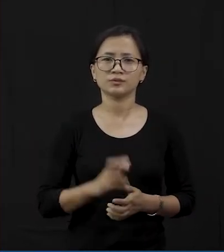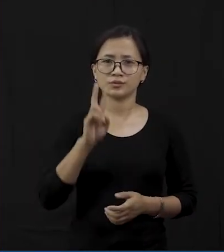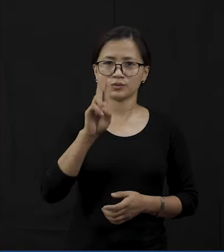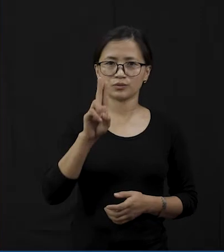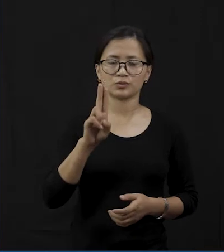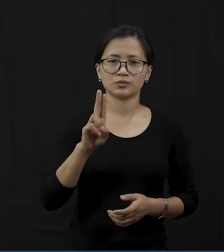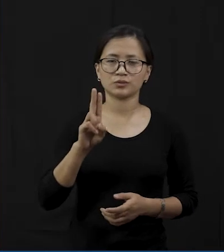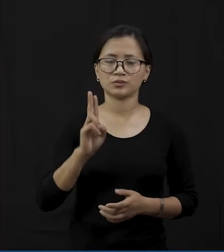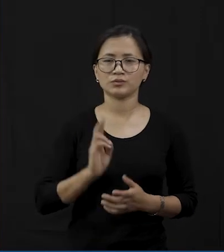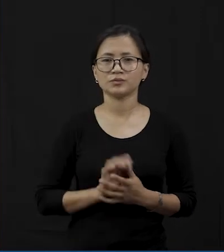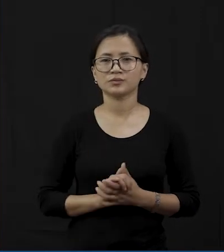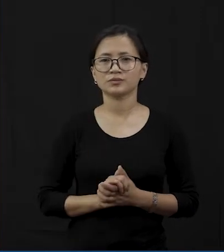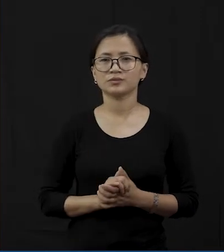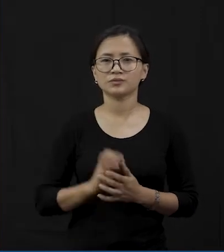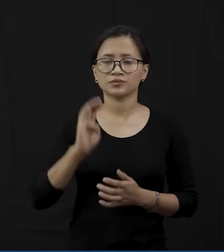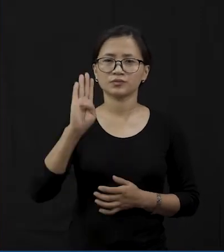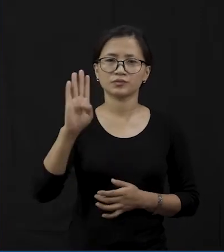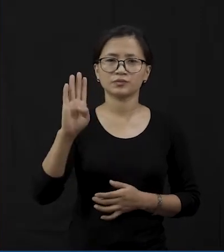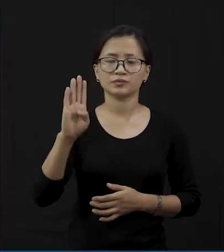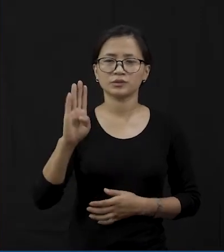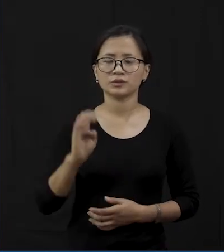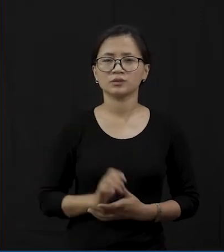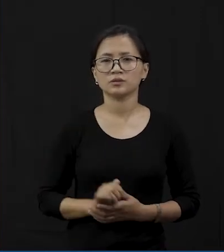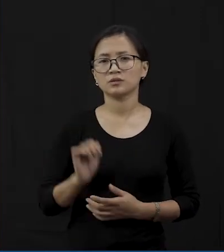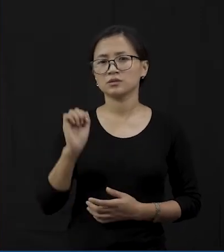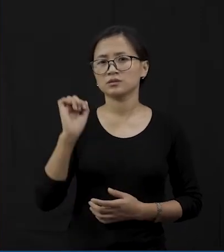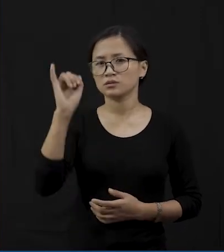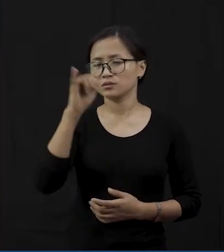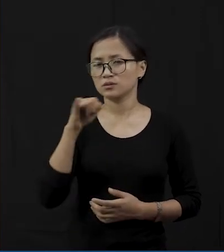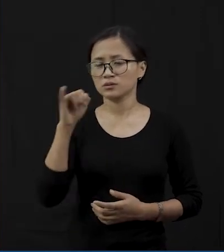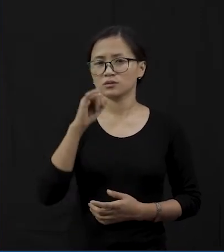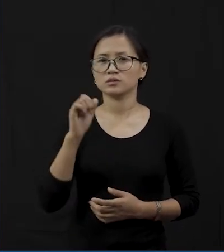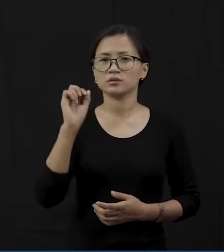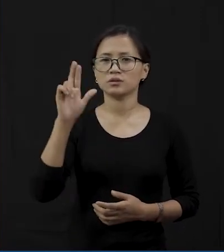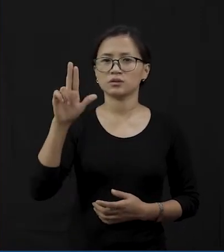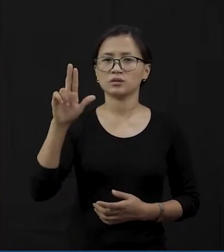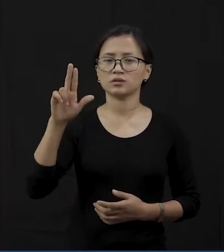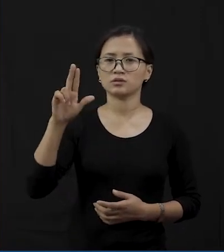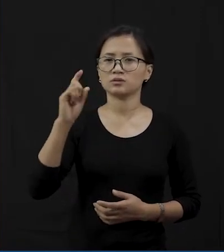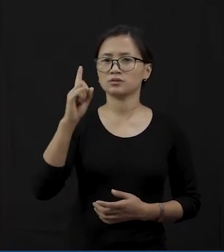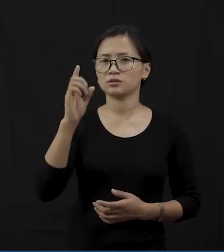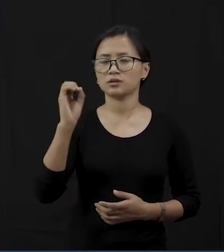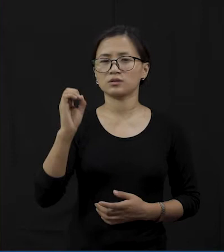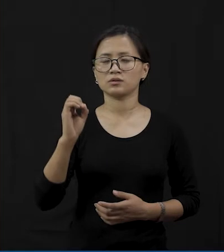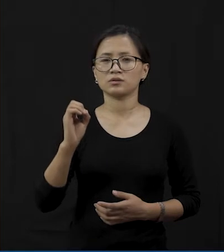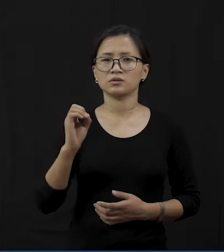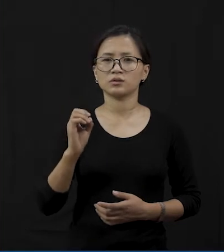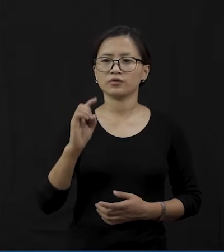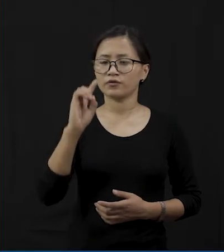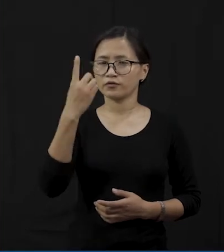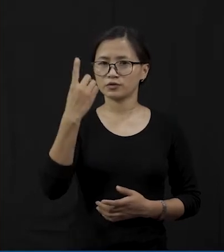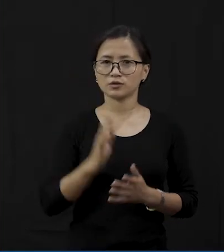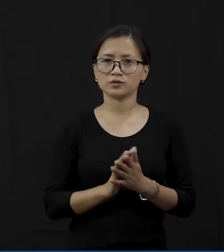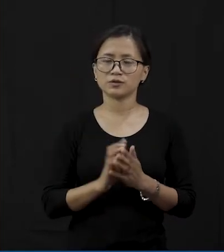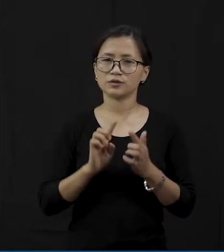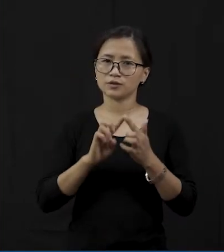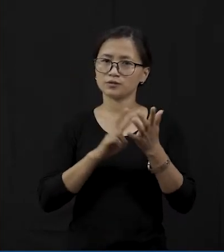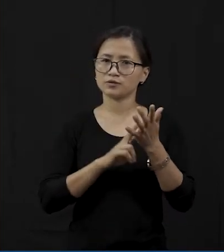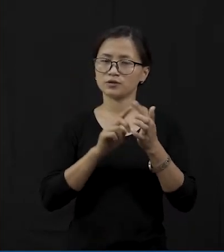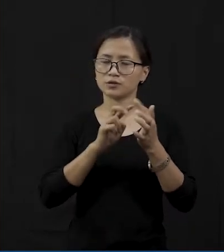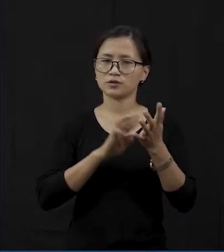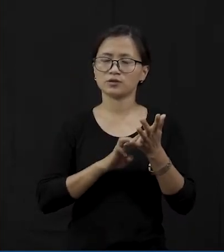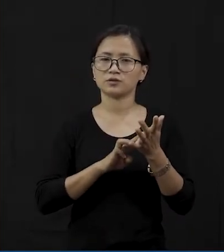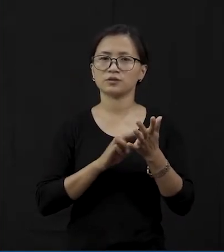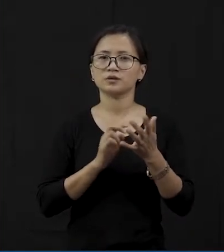2, 4, 6, 8, and 10 are your first even numbers of